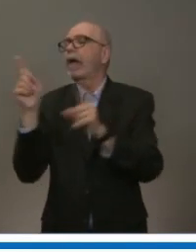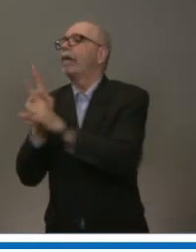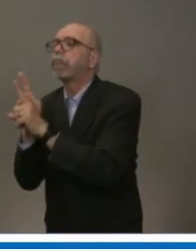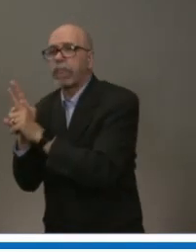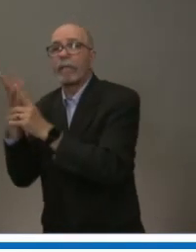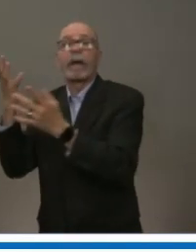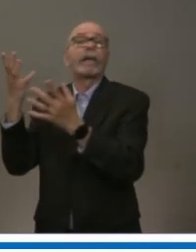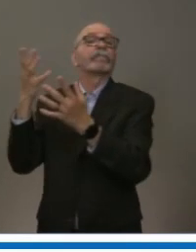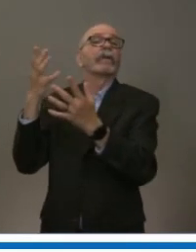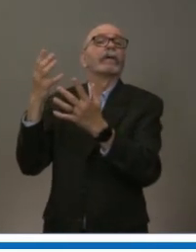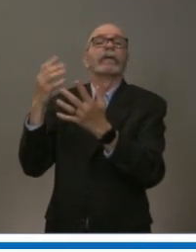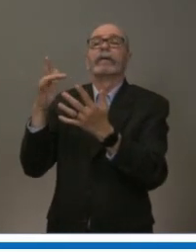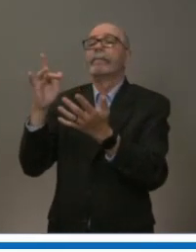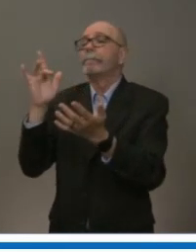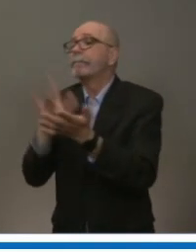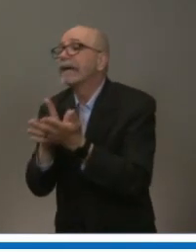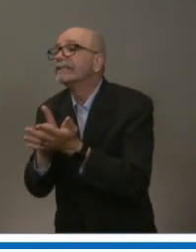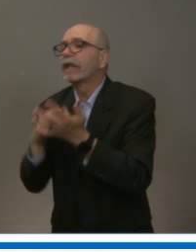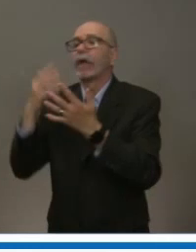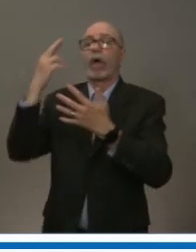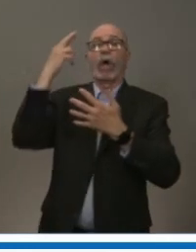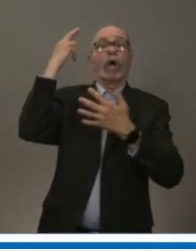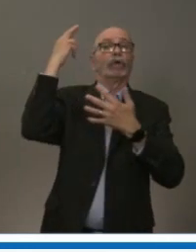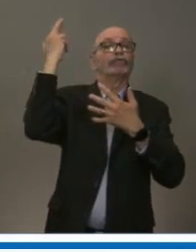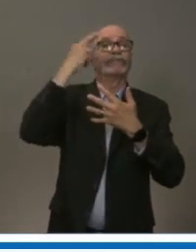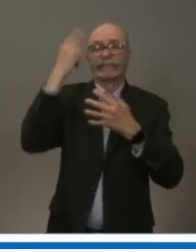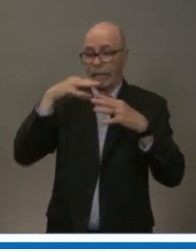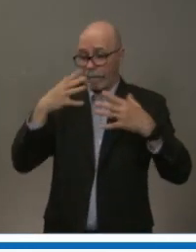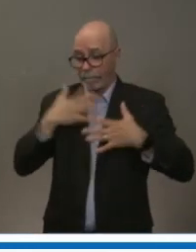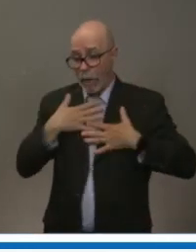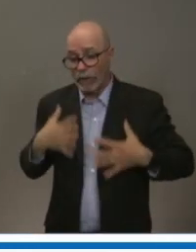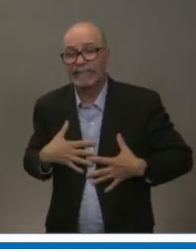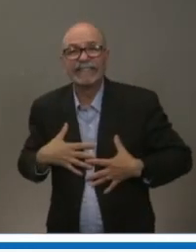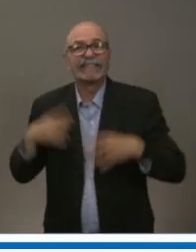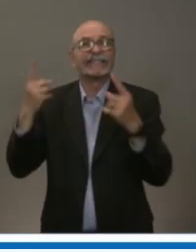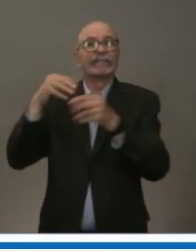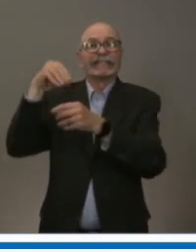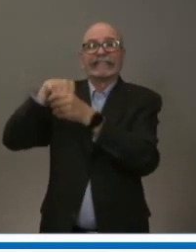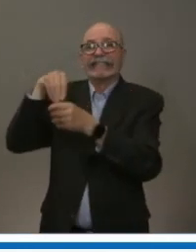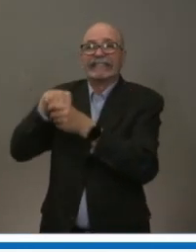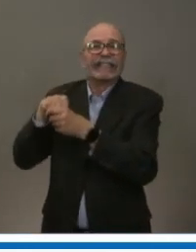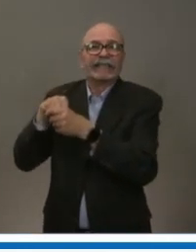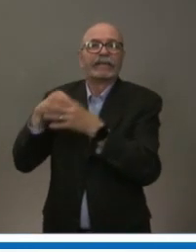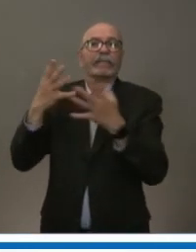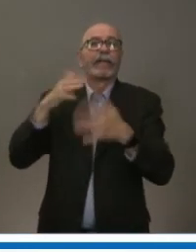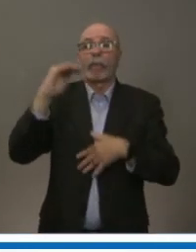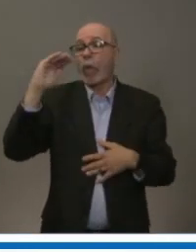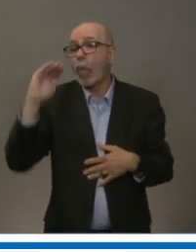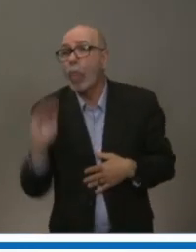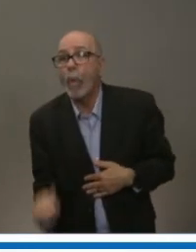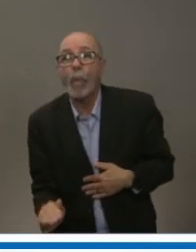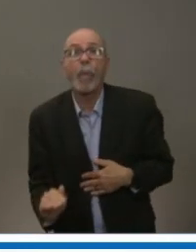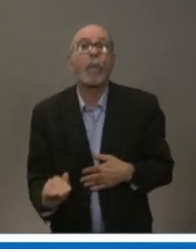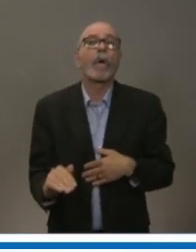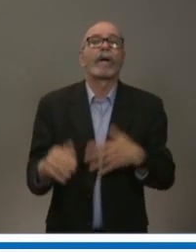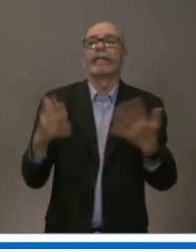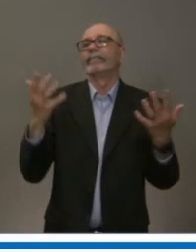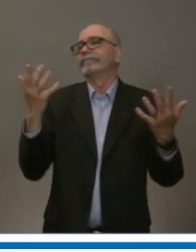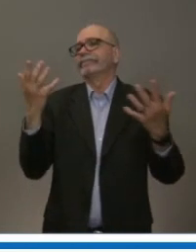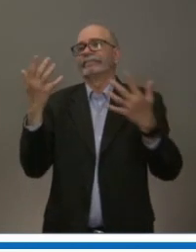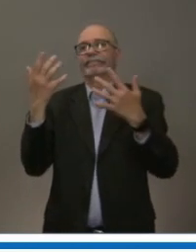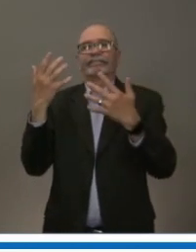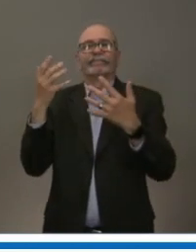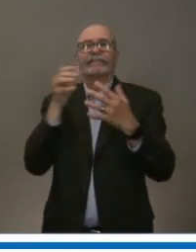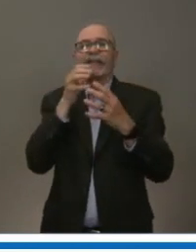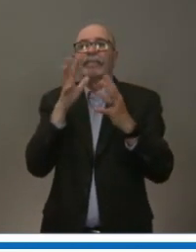negative. If they're very early on in the disease, they may have what we call a very low viral load, so not a lot of virus in their